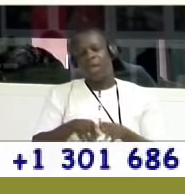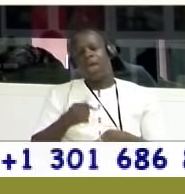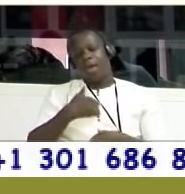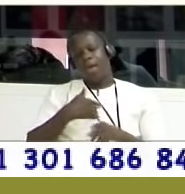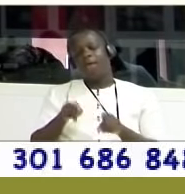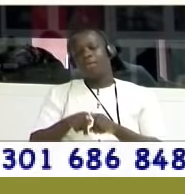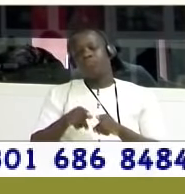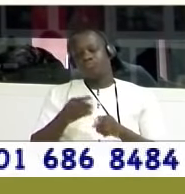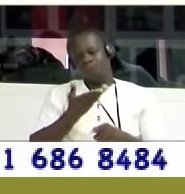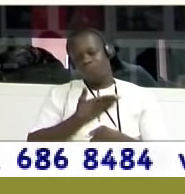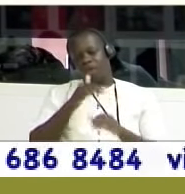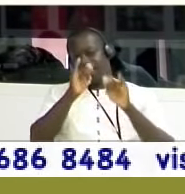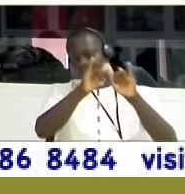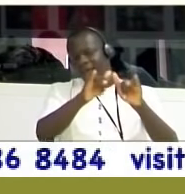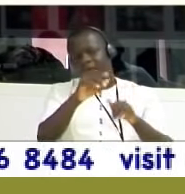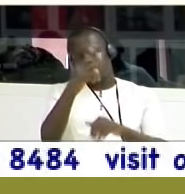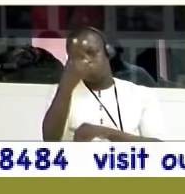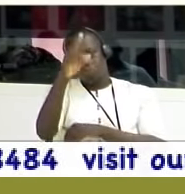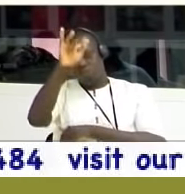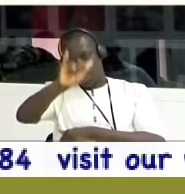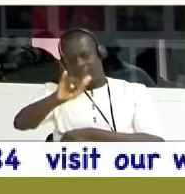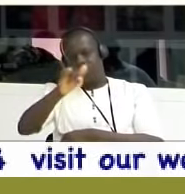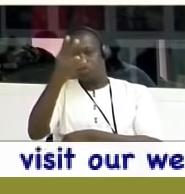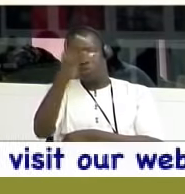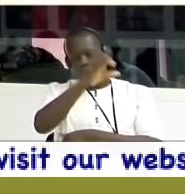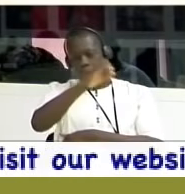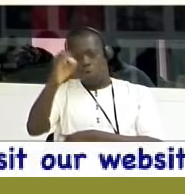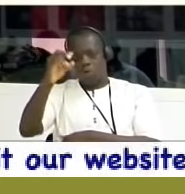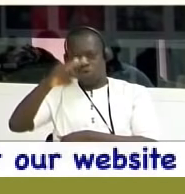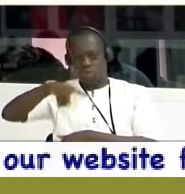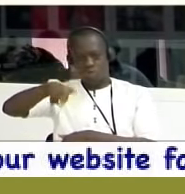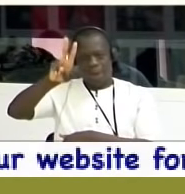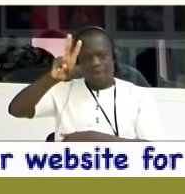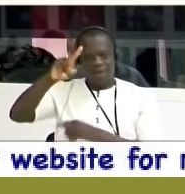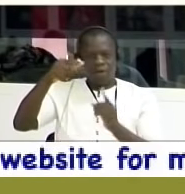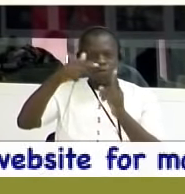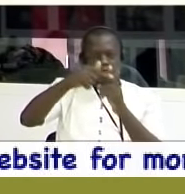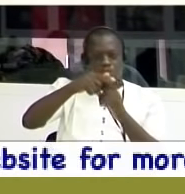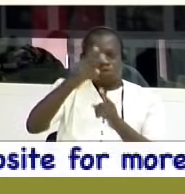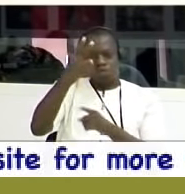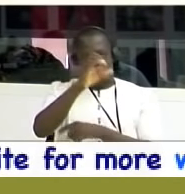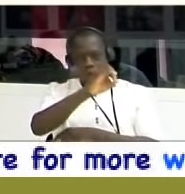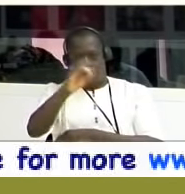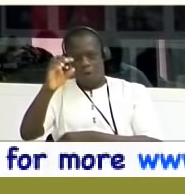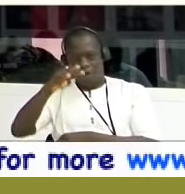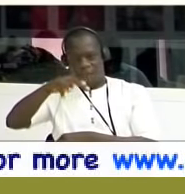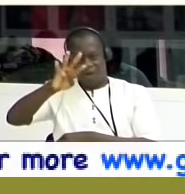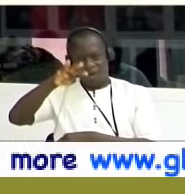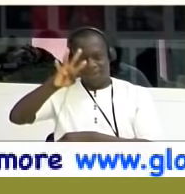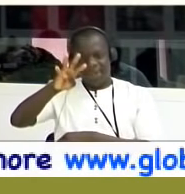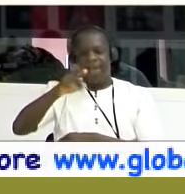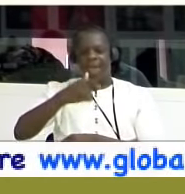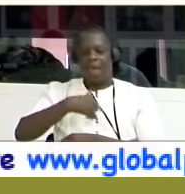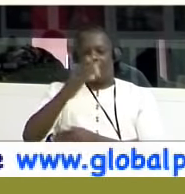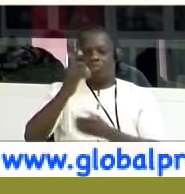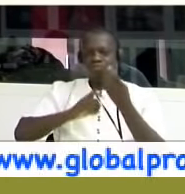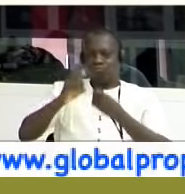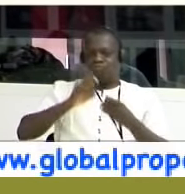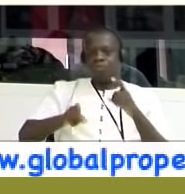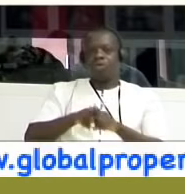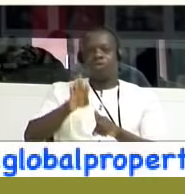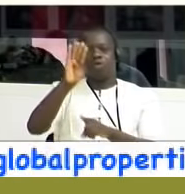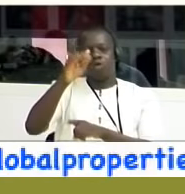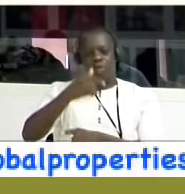2 years, 2012 to 2014. I was recalled and appointed Minister of Works